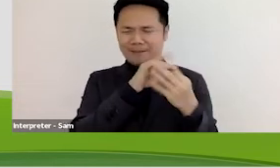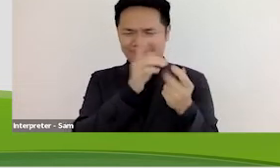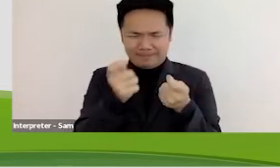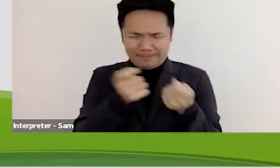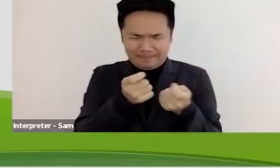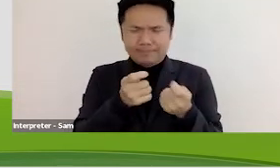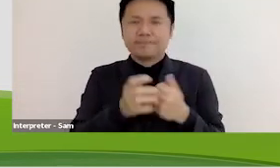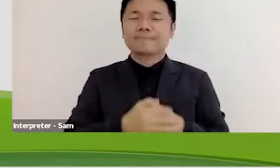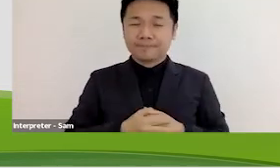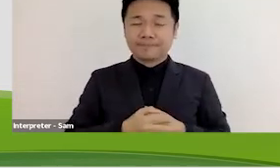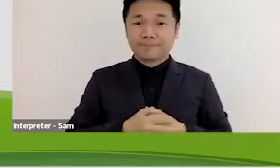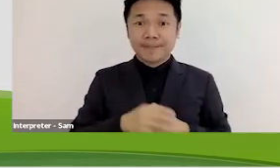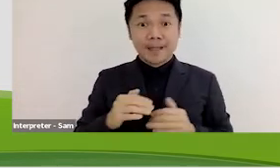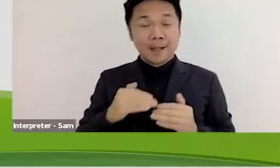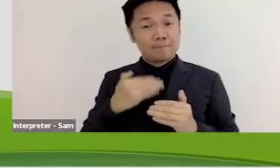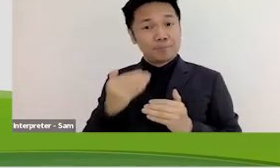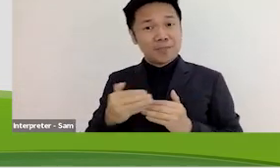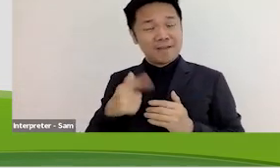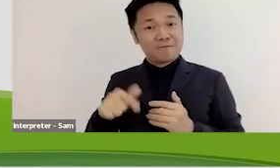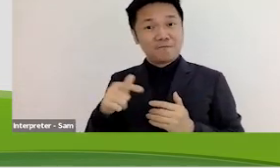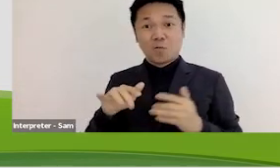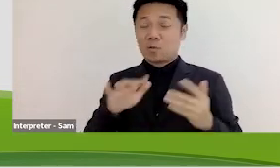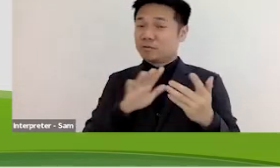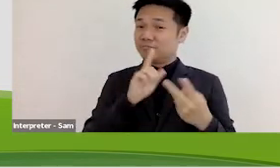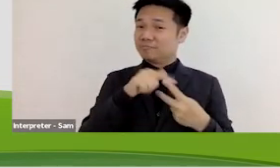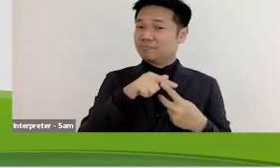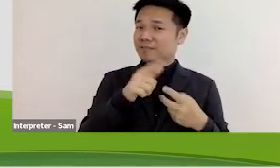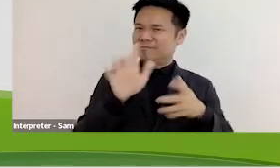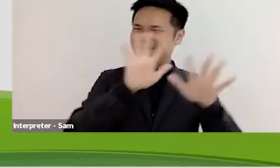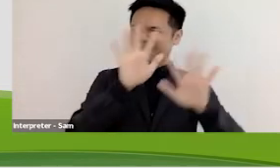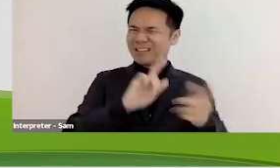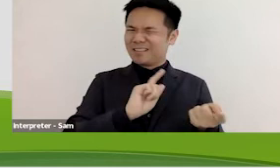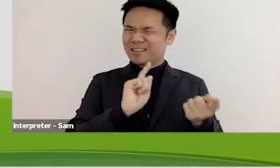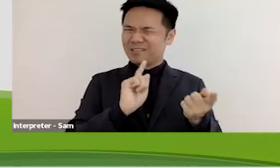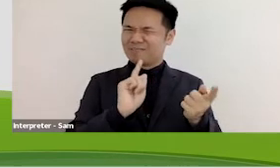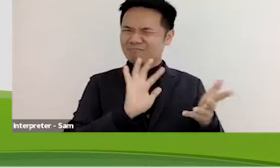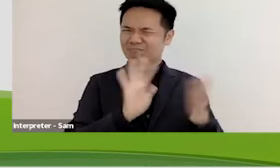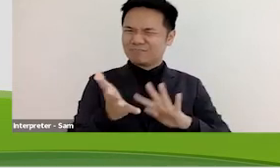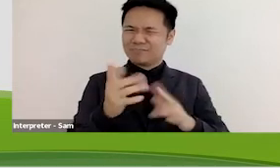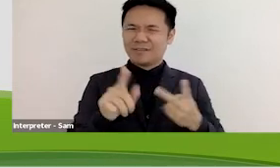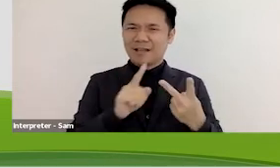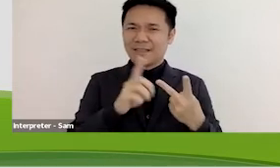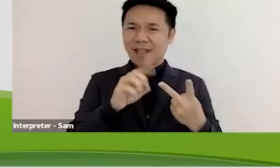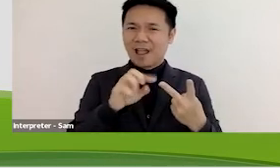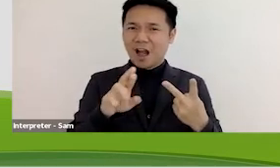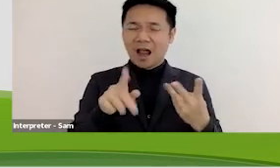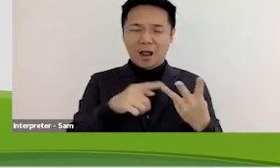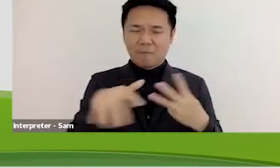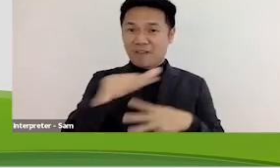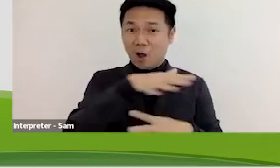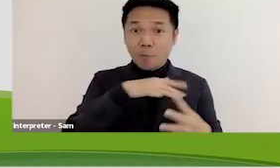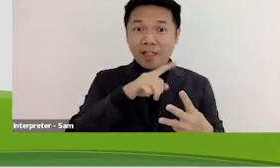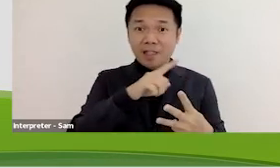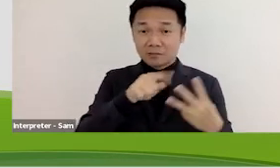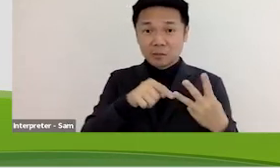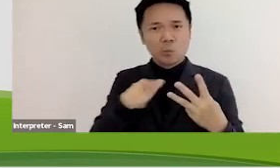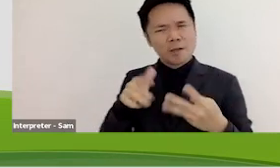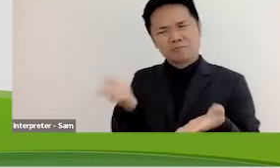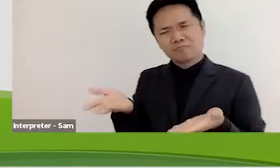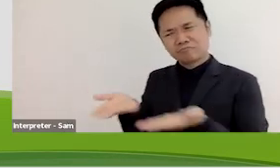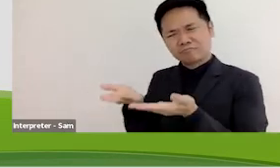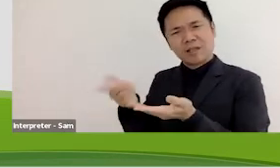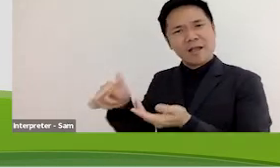of climate, environment, and disaster risk finance that also supports gender equality outcomes and